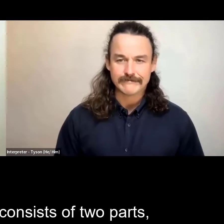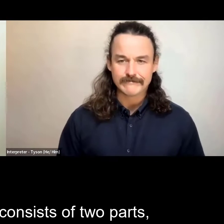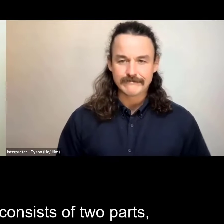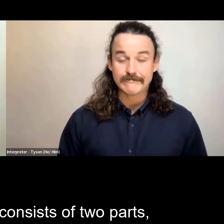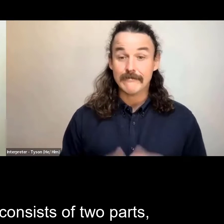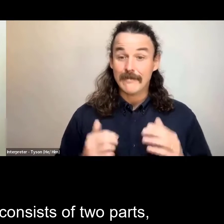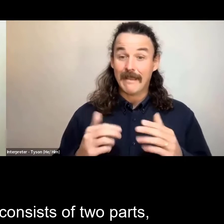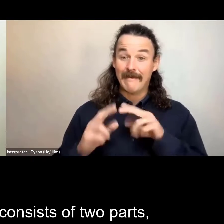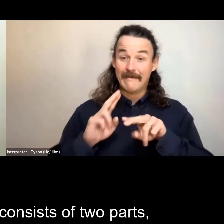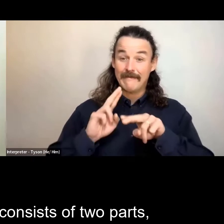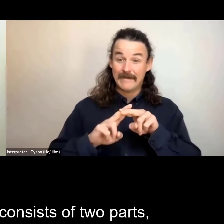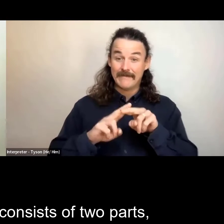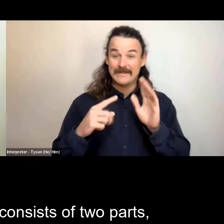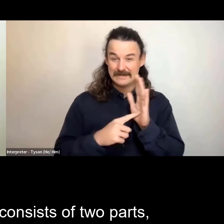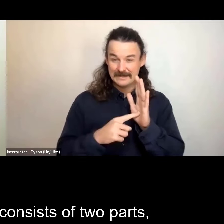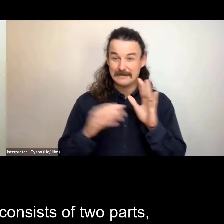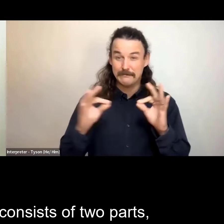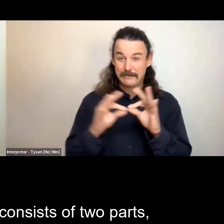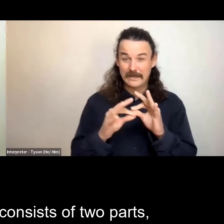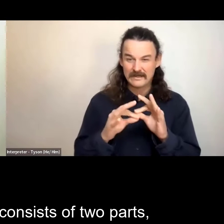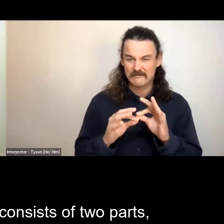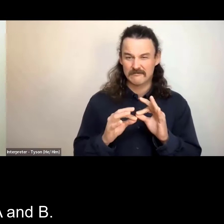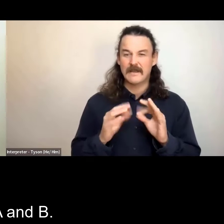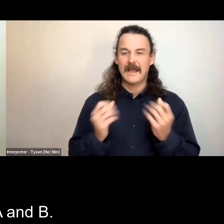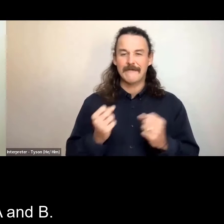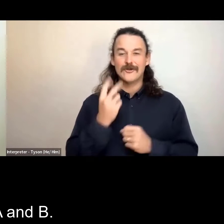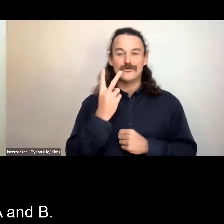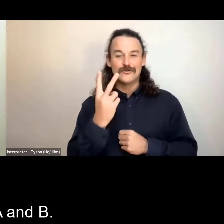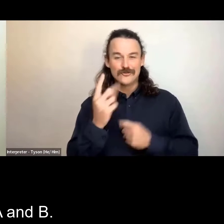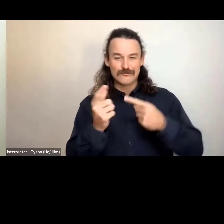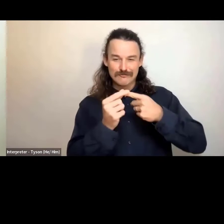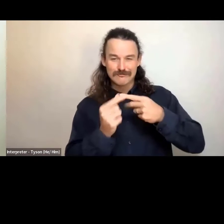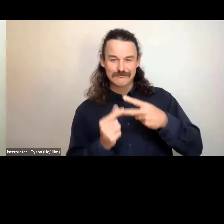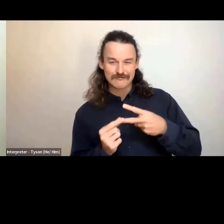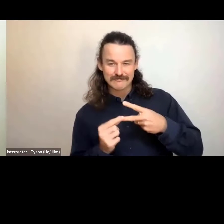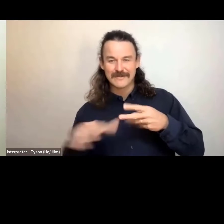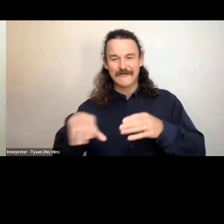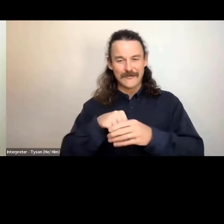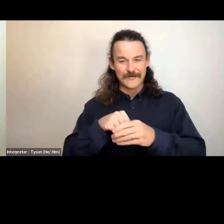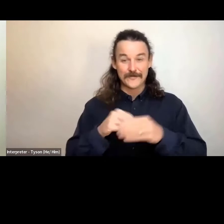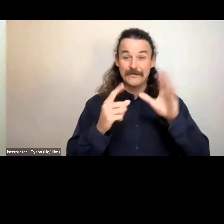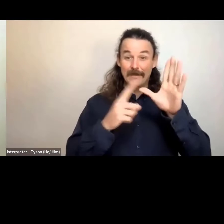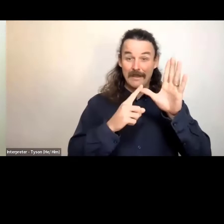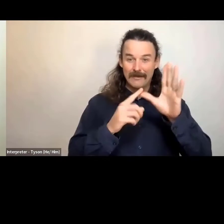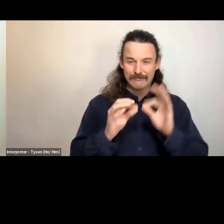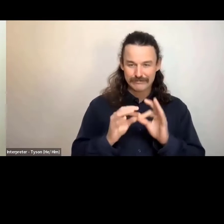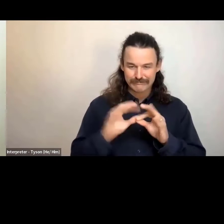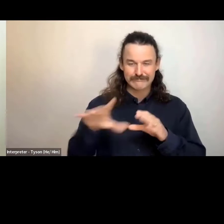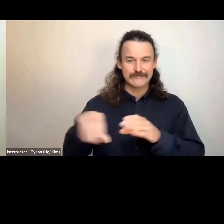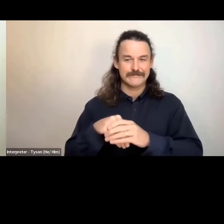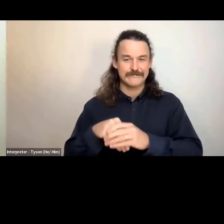Family tax benefit consists of two parts, Part A and B.